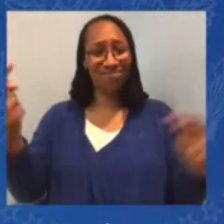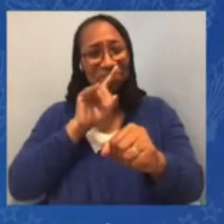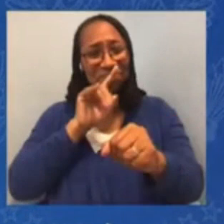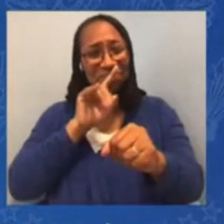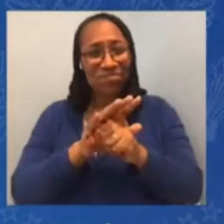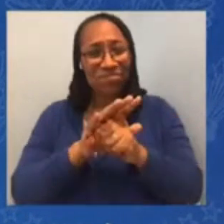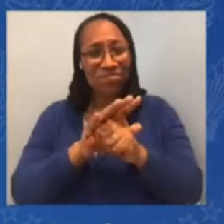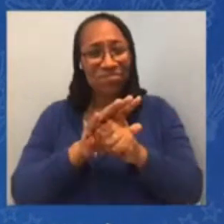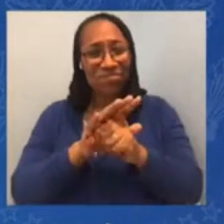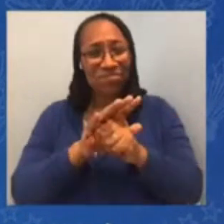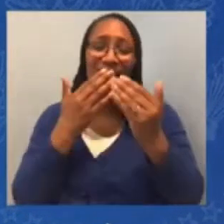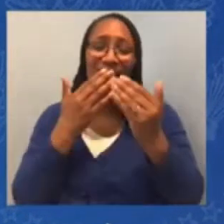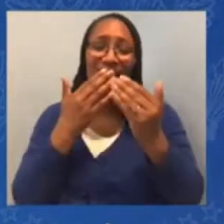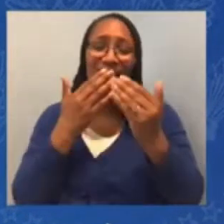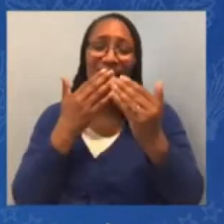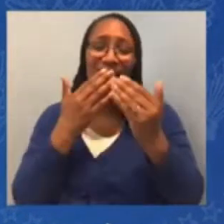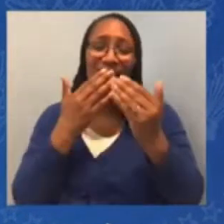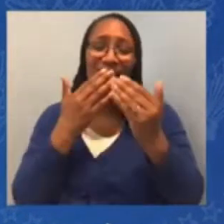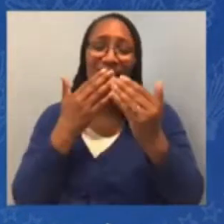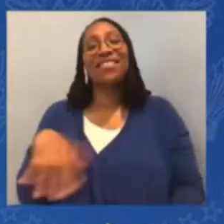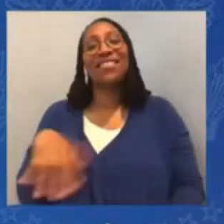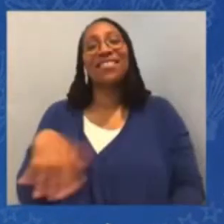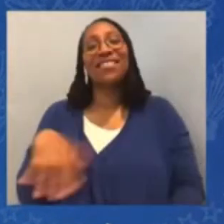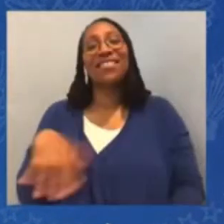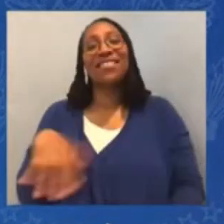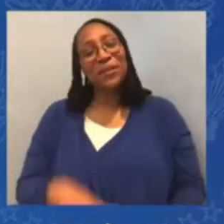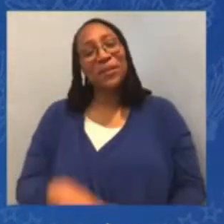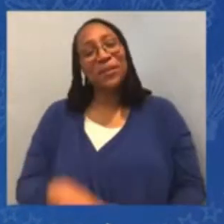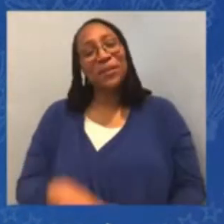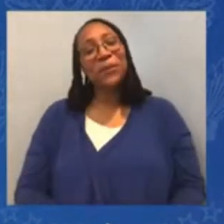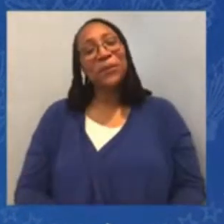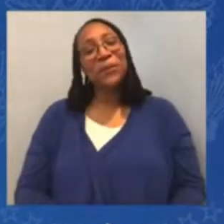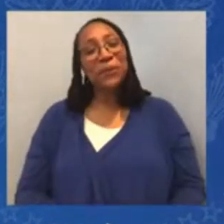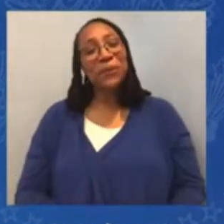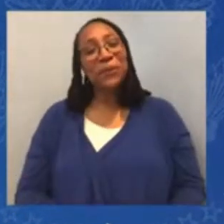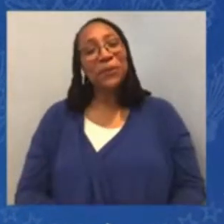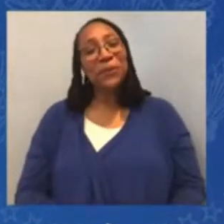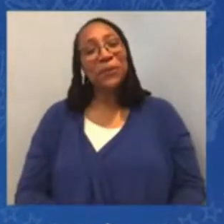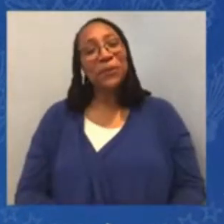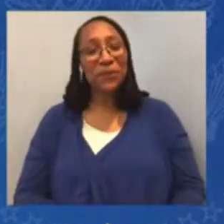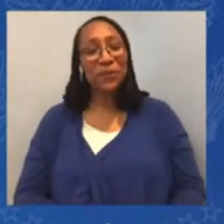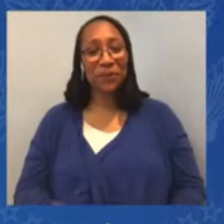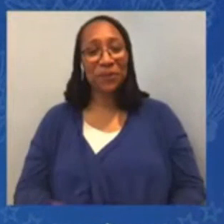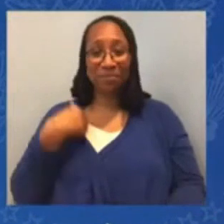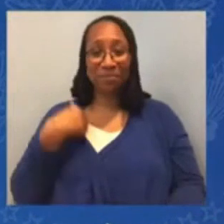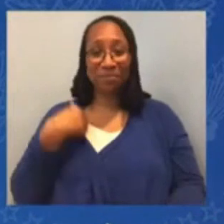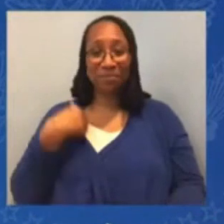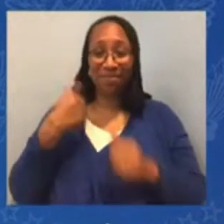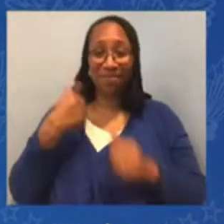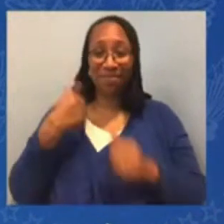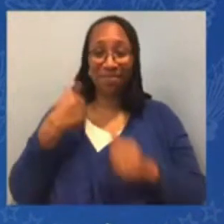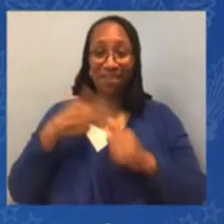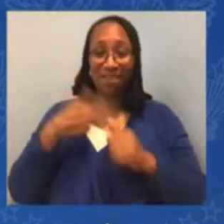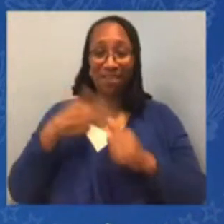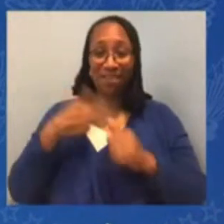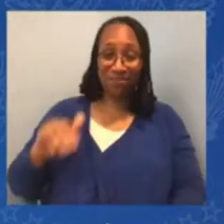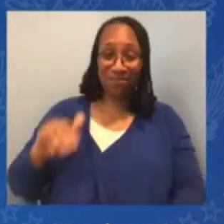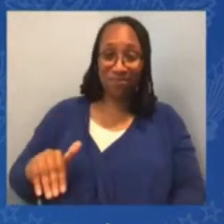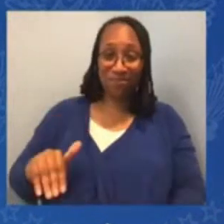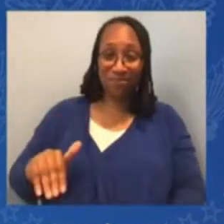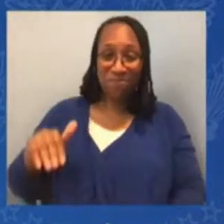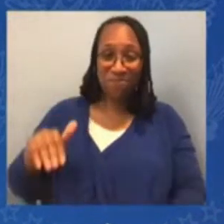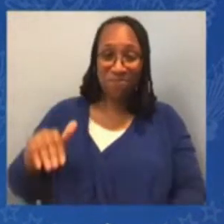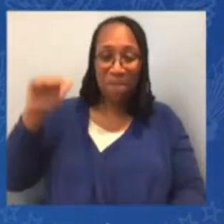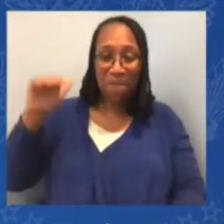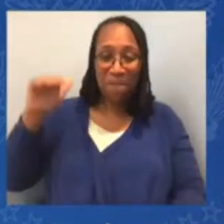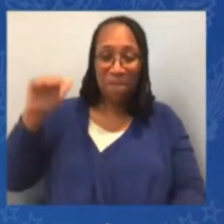You know, as a kid, I came out of a different movement, the civil rights. Movement. Senator Blumenthal and I've talked about